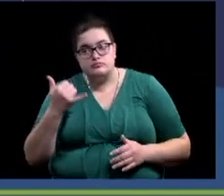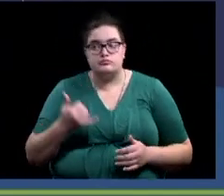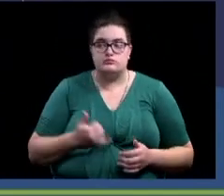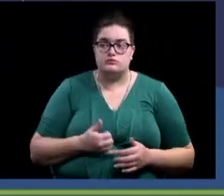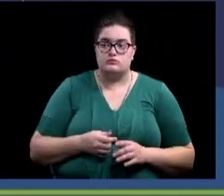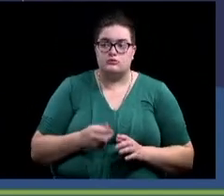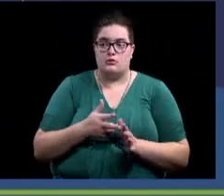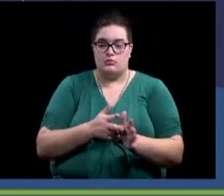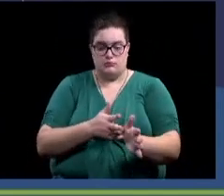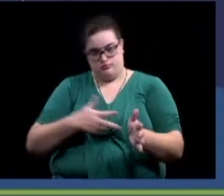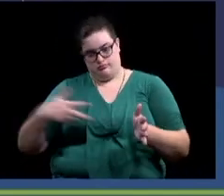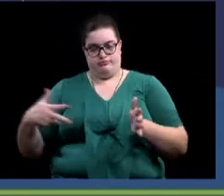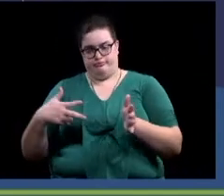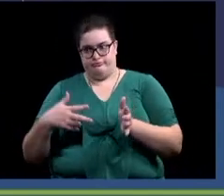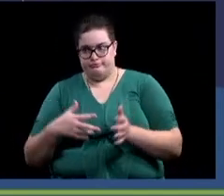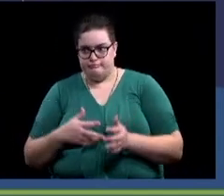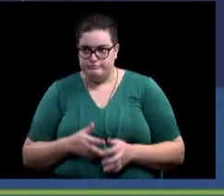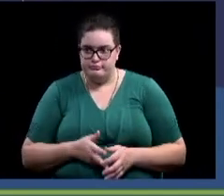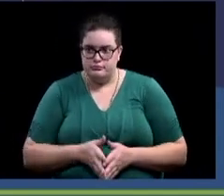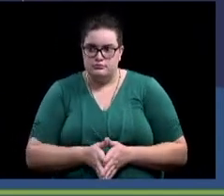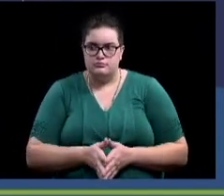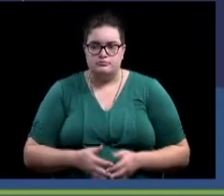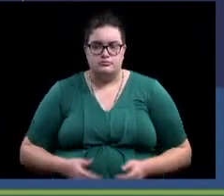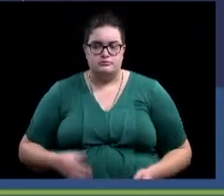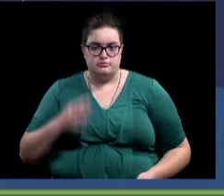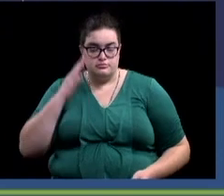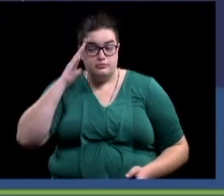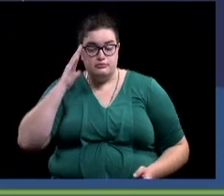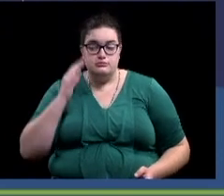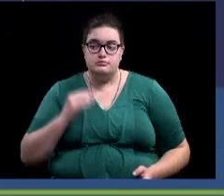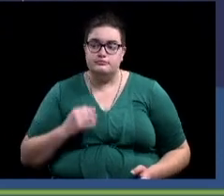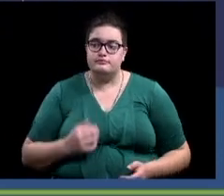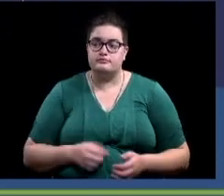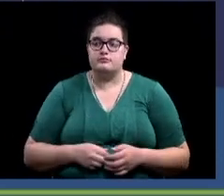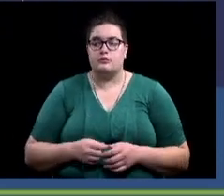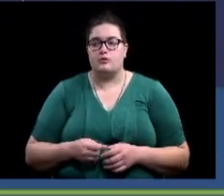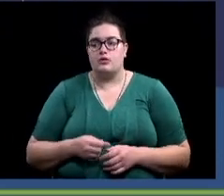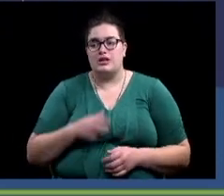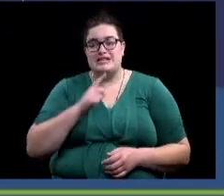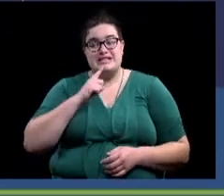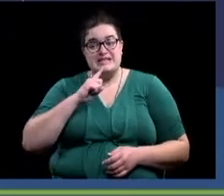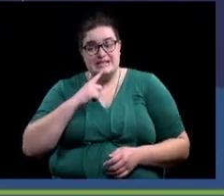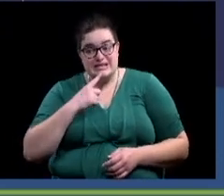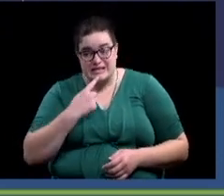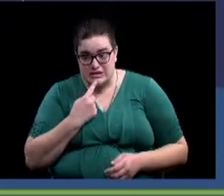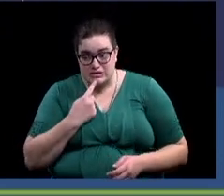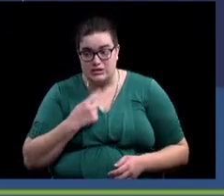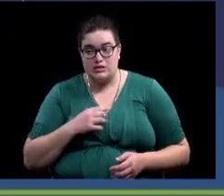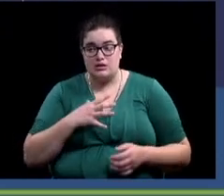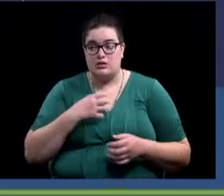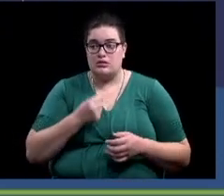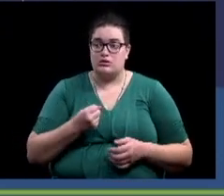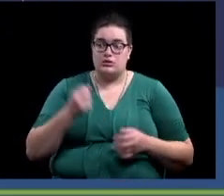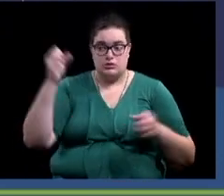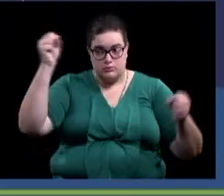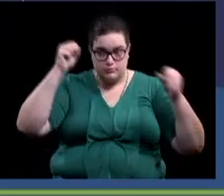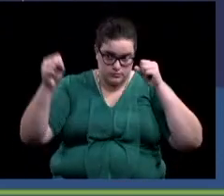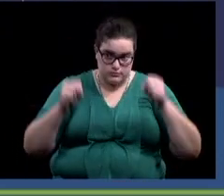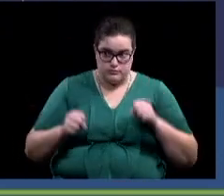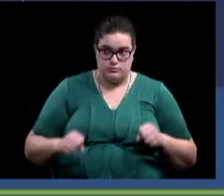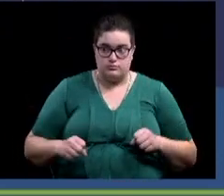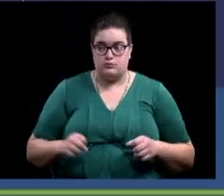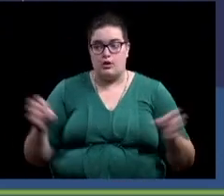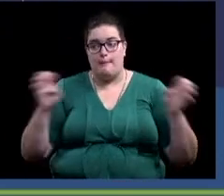also encompass more serious internal behavior such as insubordination, violation of emergency driving policies, or failing to search a detainee